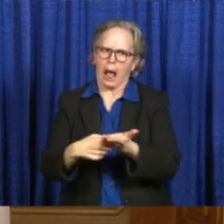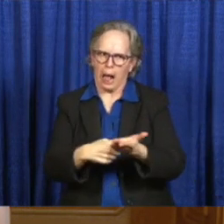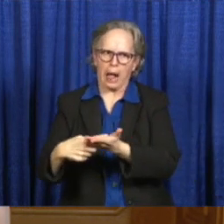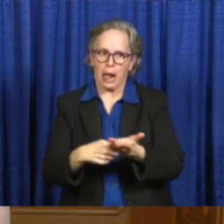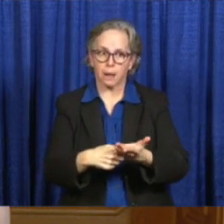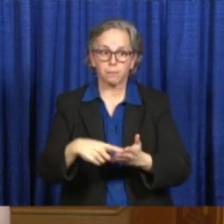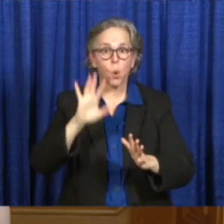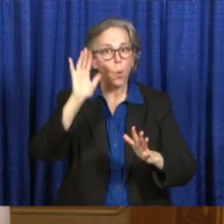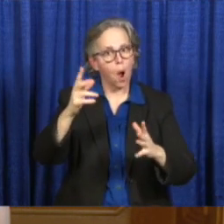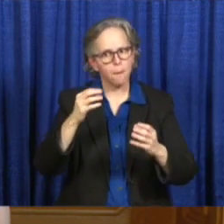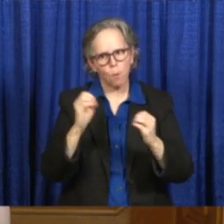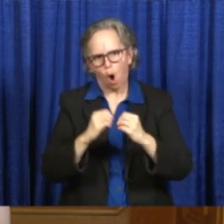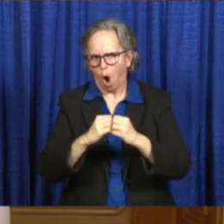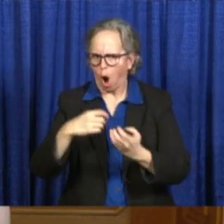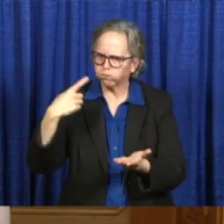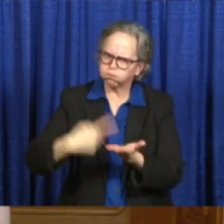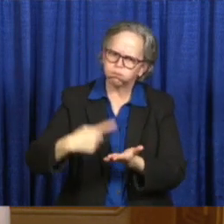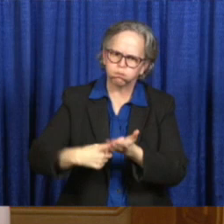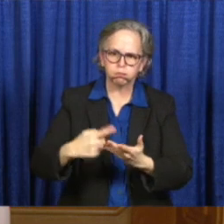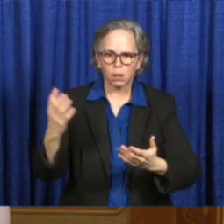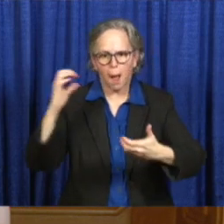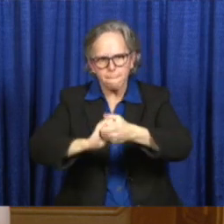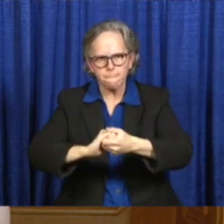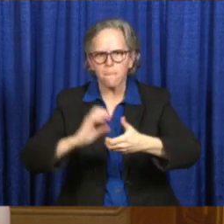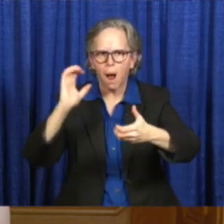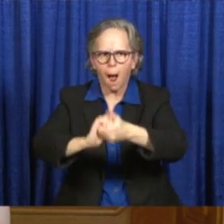this through the communities.